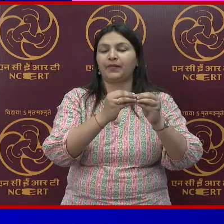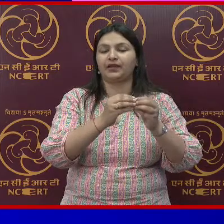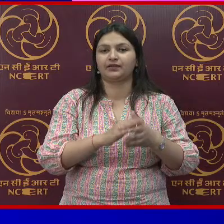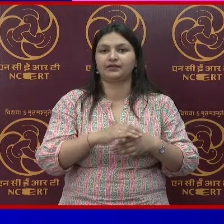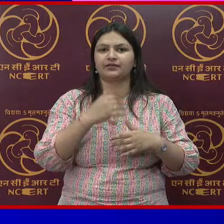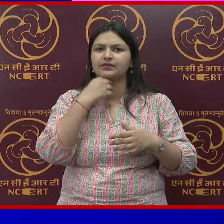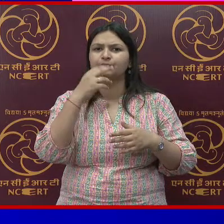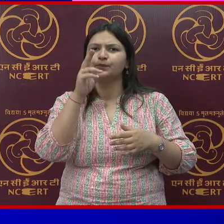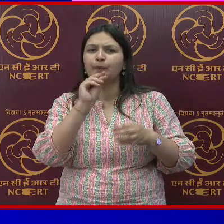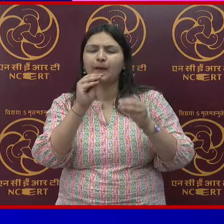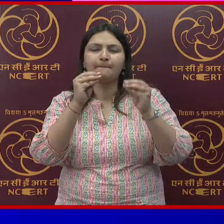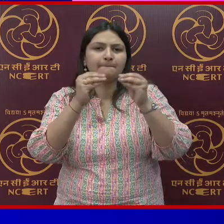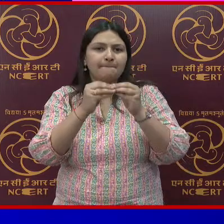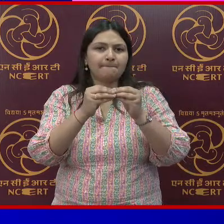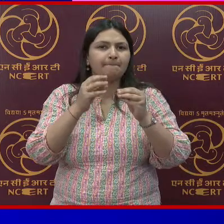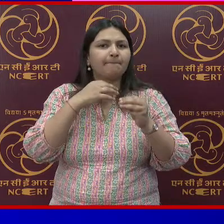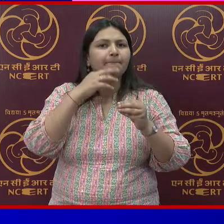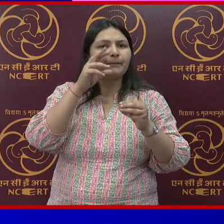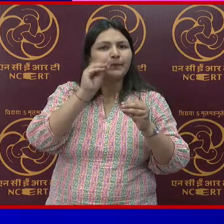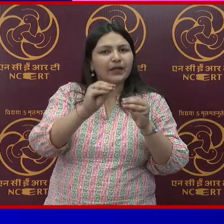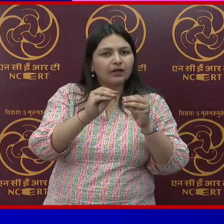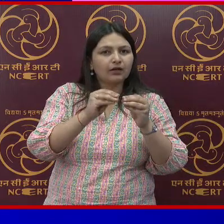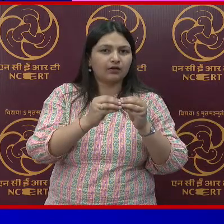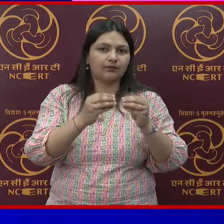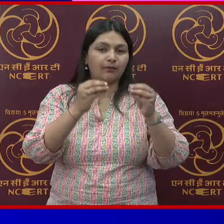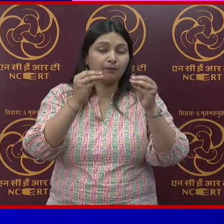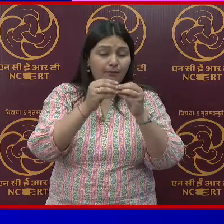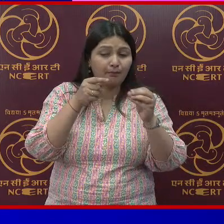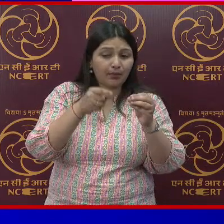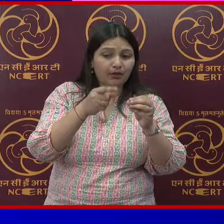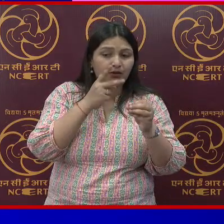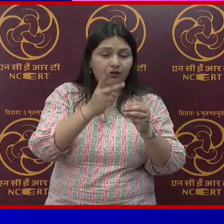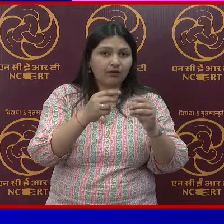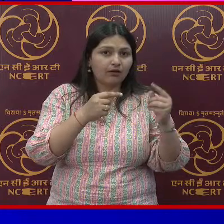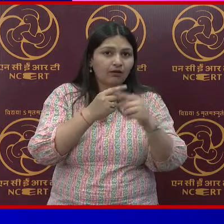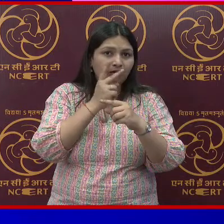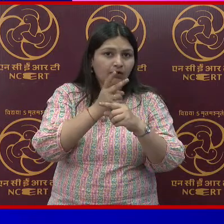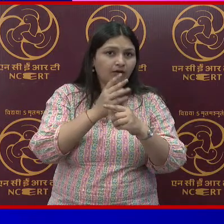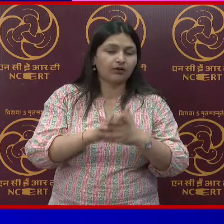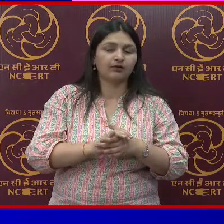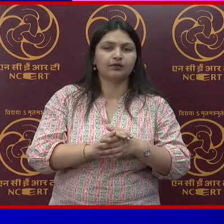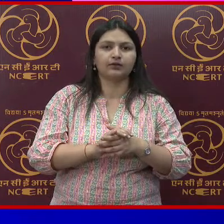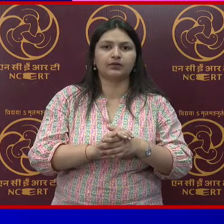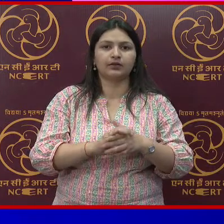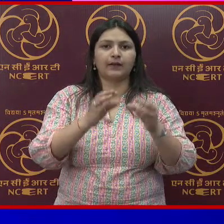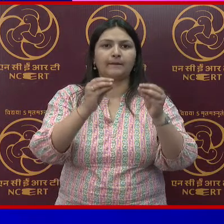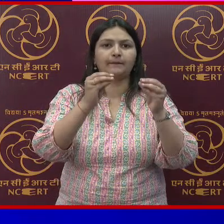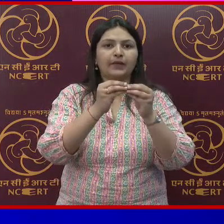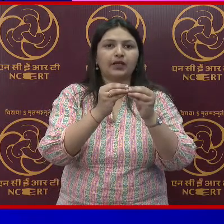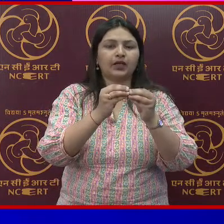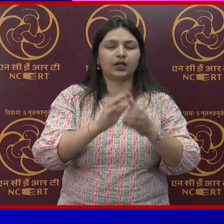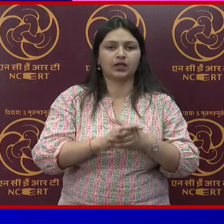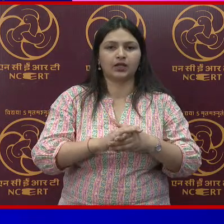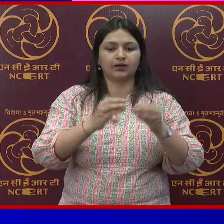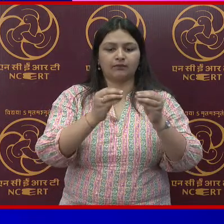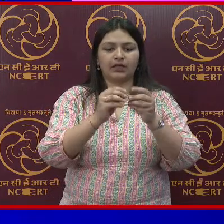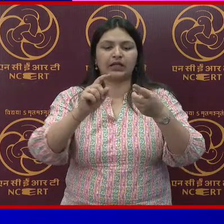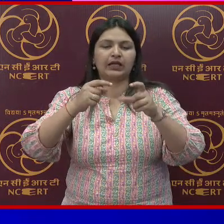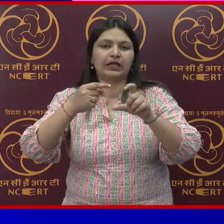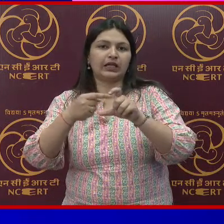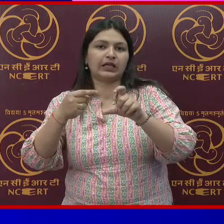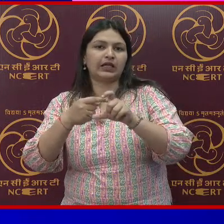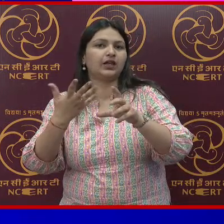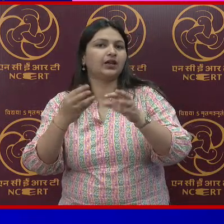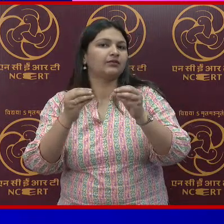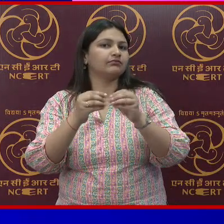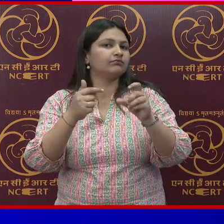the phonic pronunciation of this one is B. B. So it becomes B. B E E